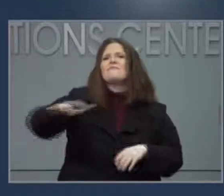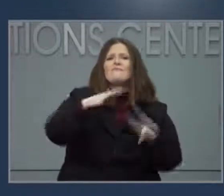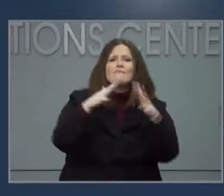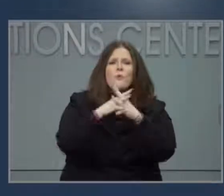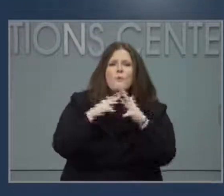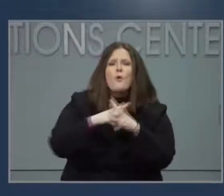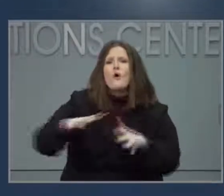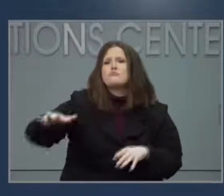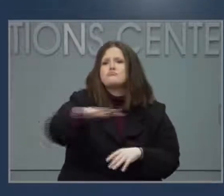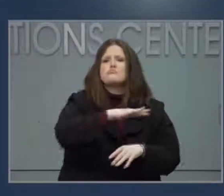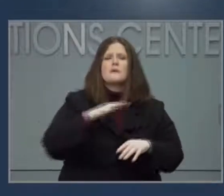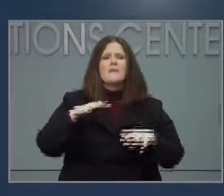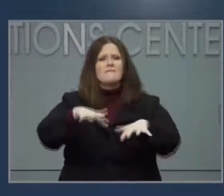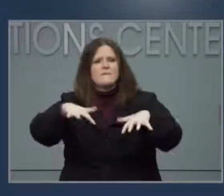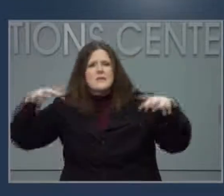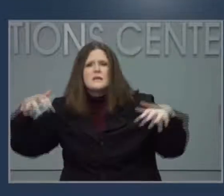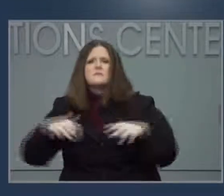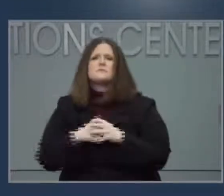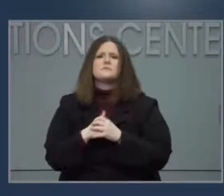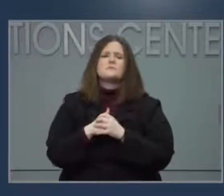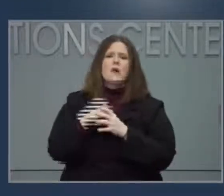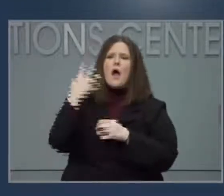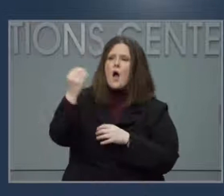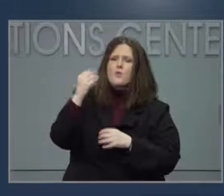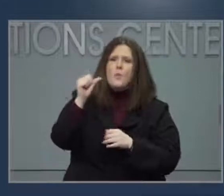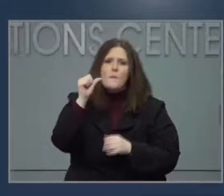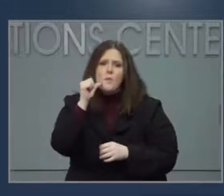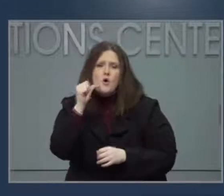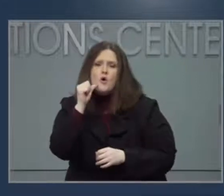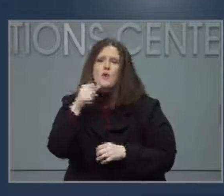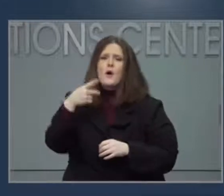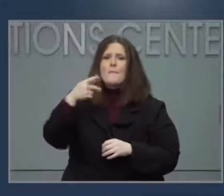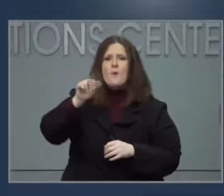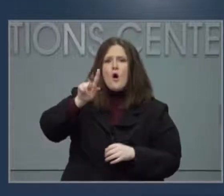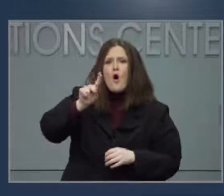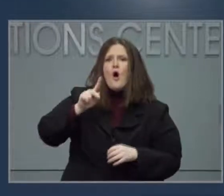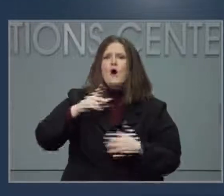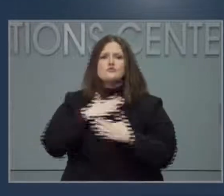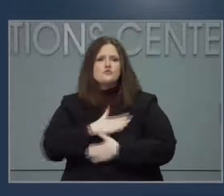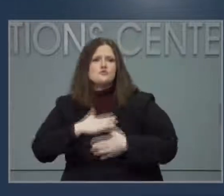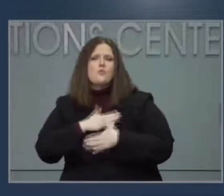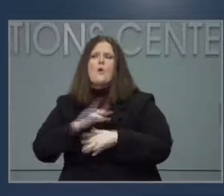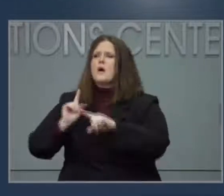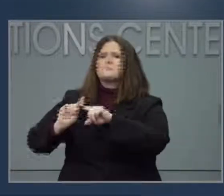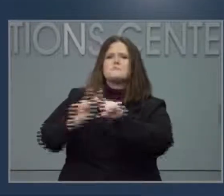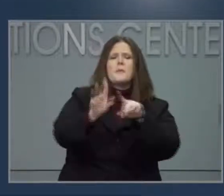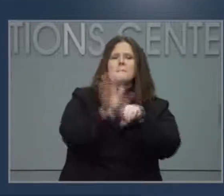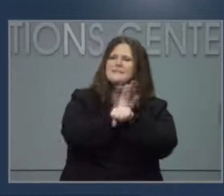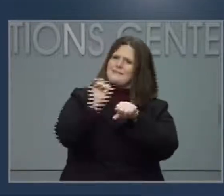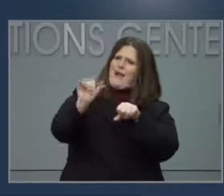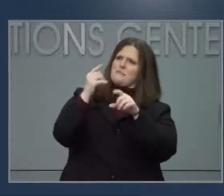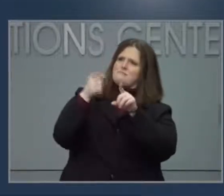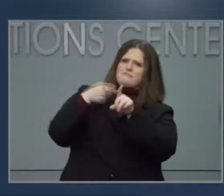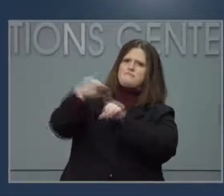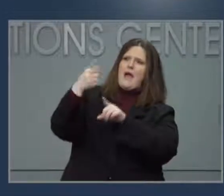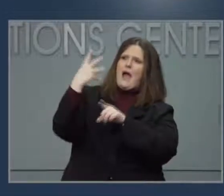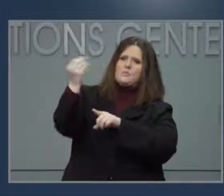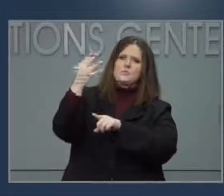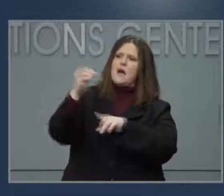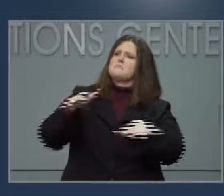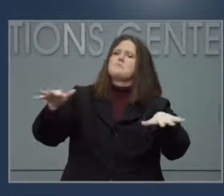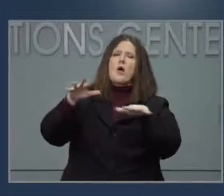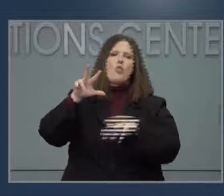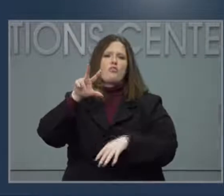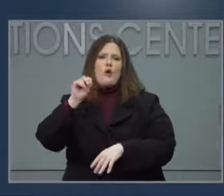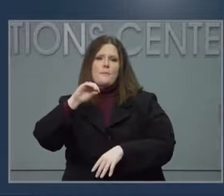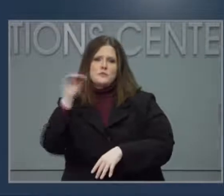stadiums, outdoor bars, outdoor amusement parks, and other outdoor businesses. The new order